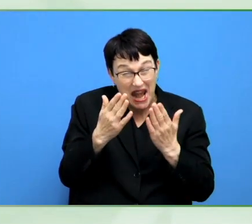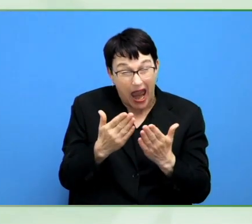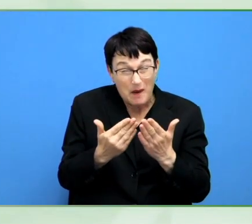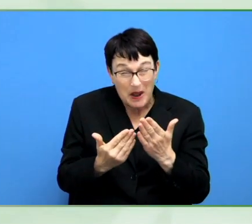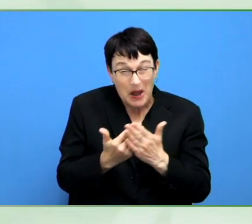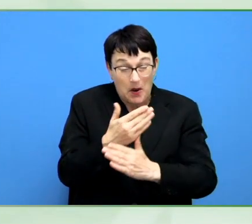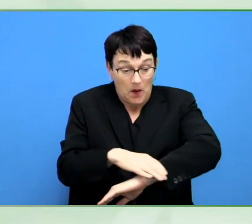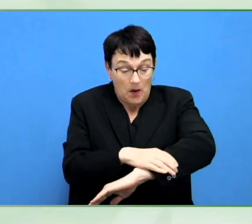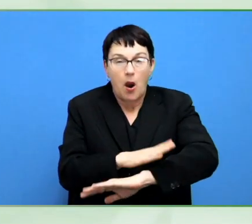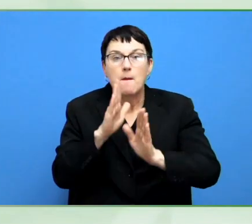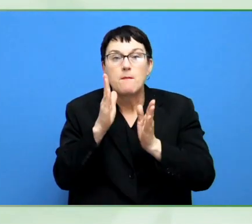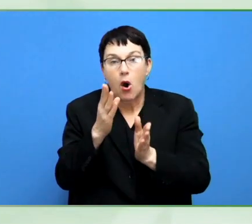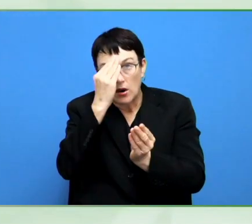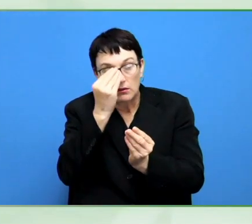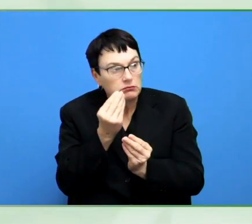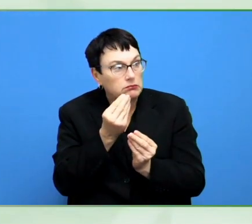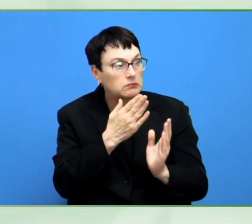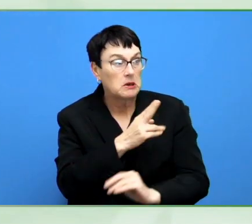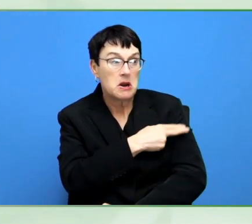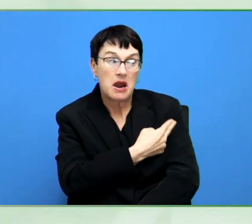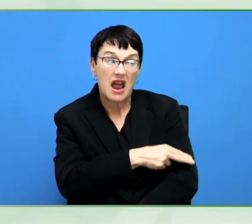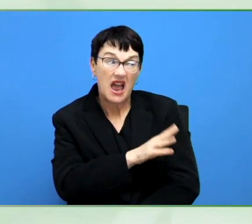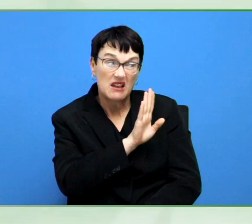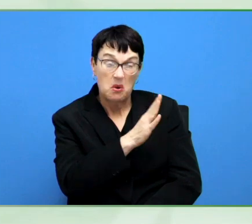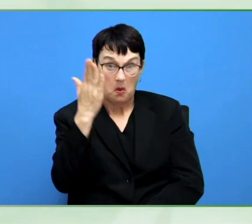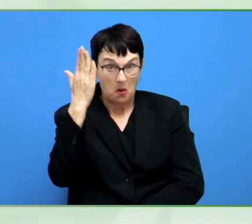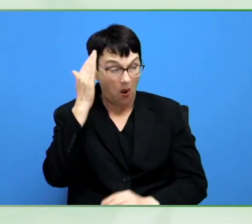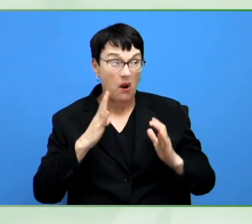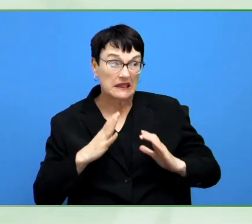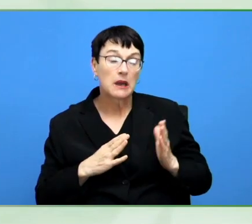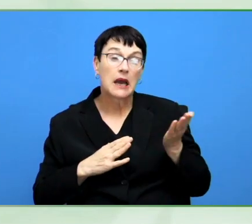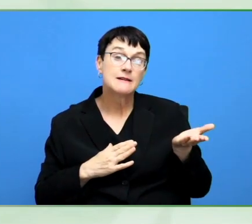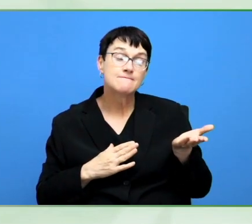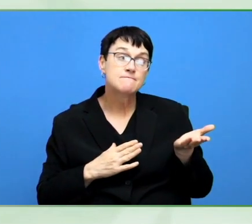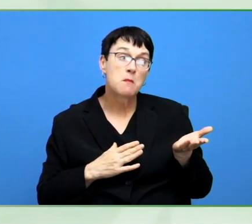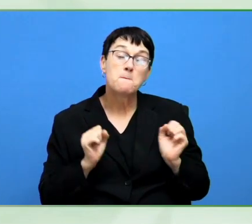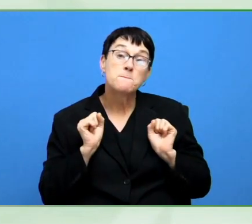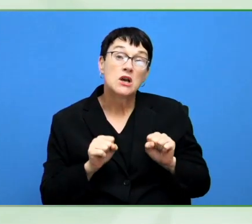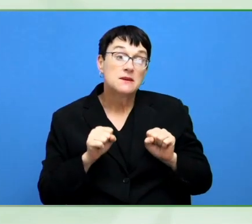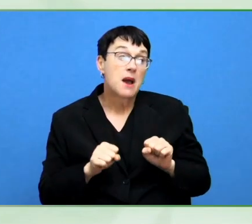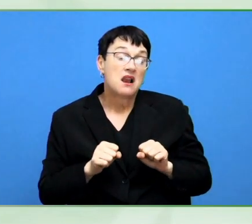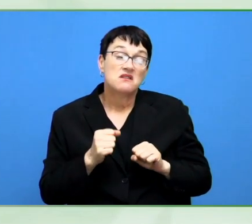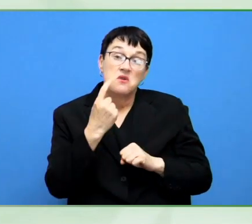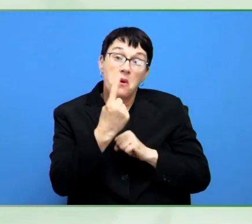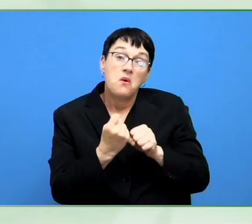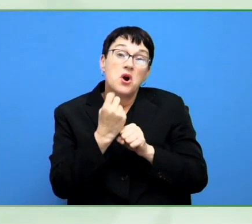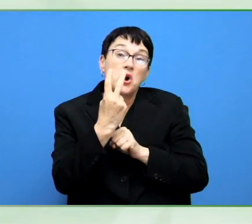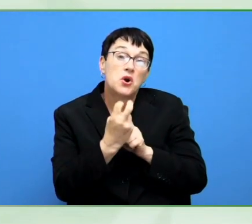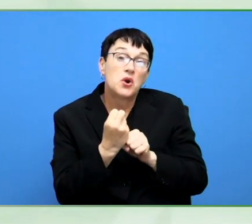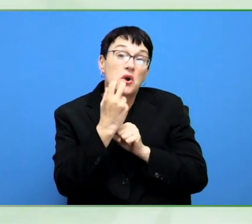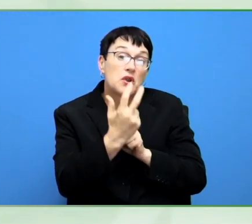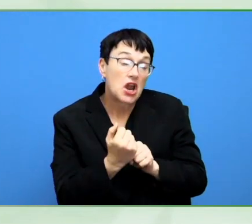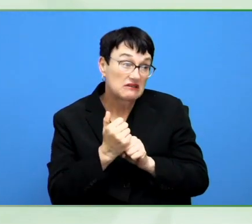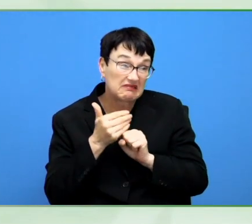3, there's an organization that exists that you can donate to. It's not so much the manufacturers, it's the healthcare providers,